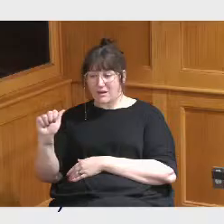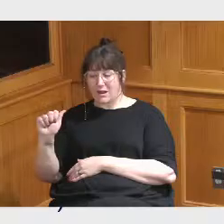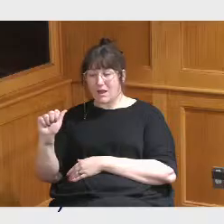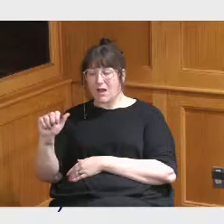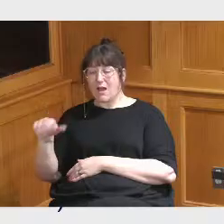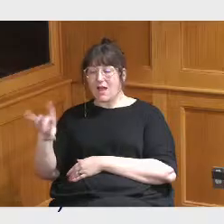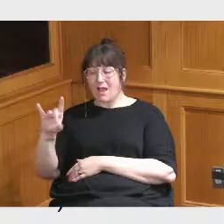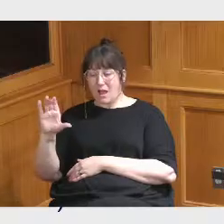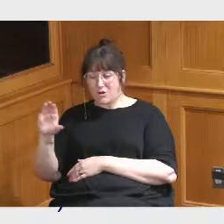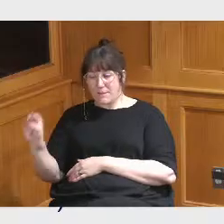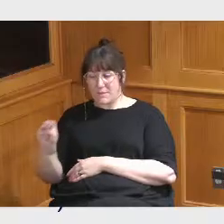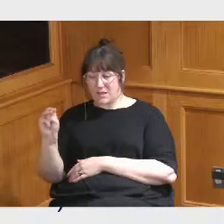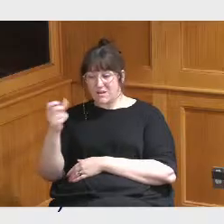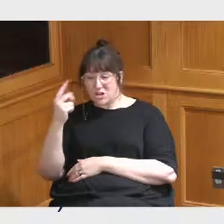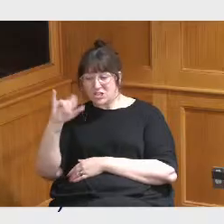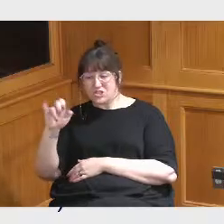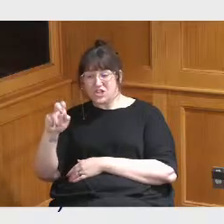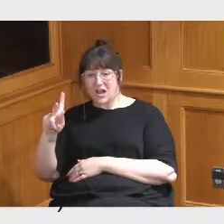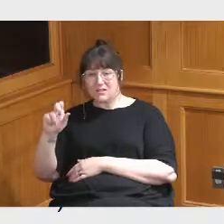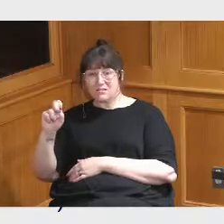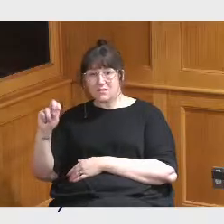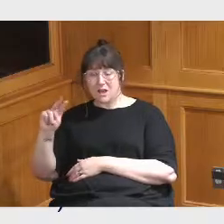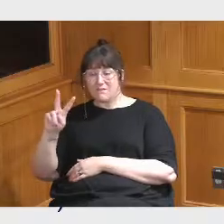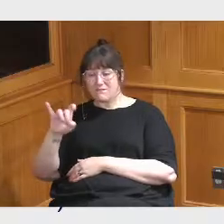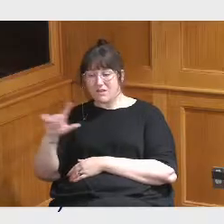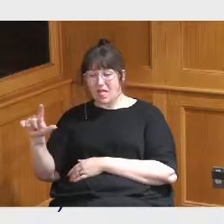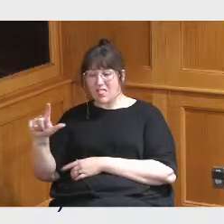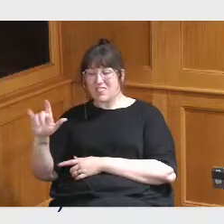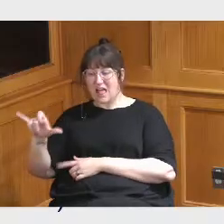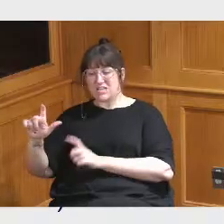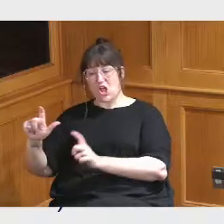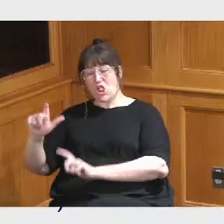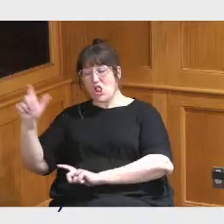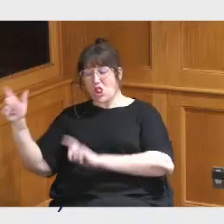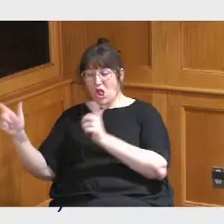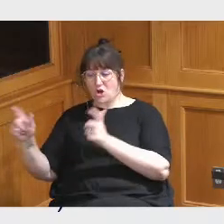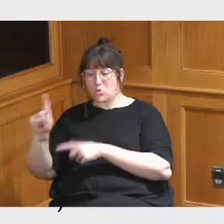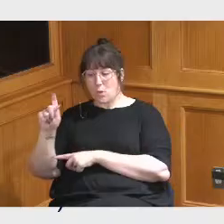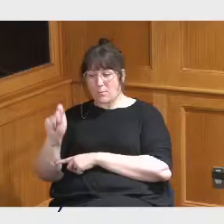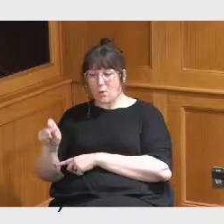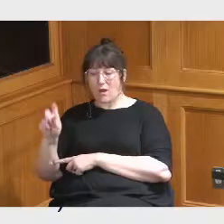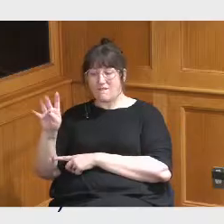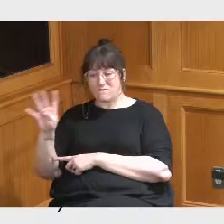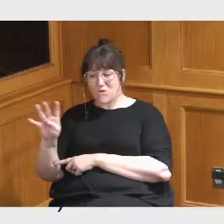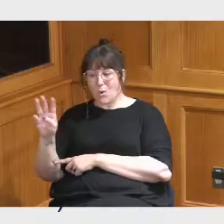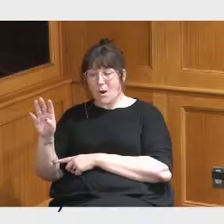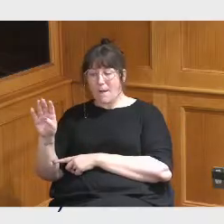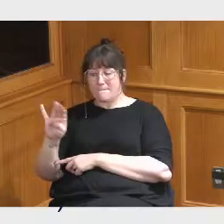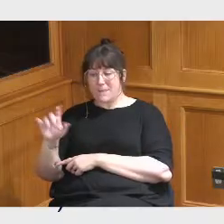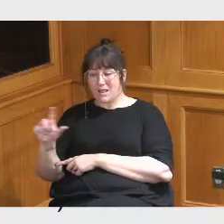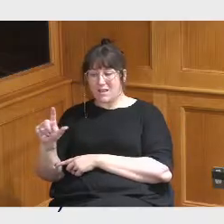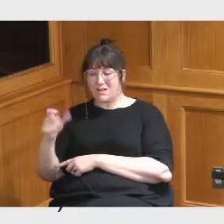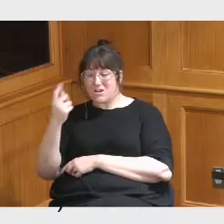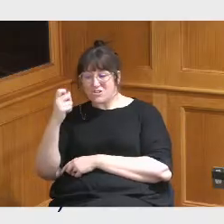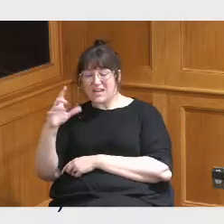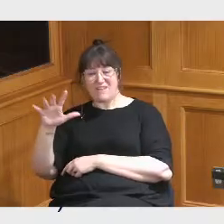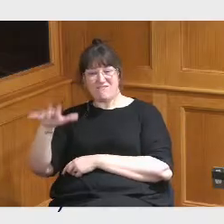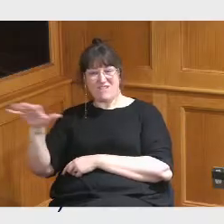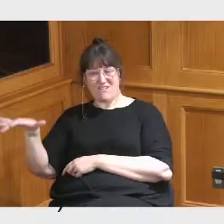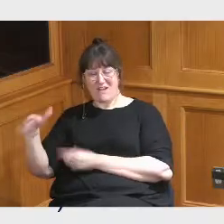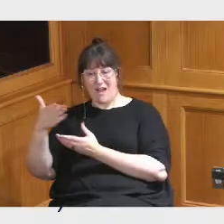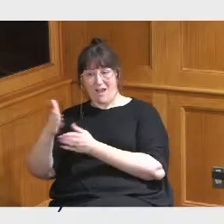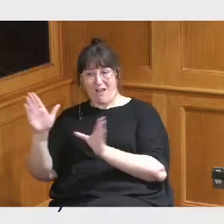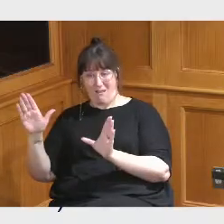financed. In Jacksonville, which is I would call that a large renovation, $1.4 billion, 55% of that